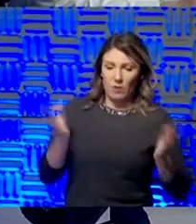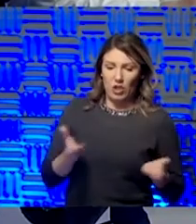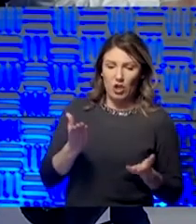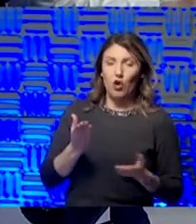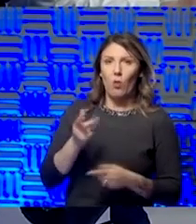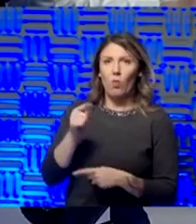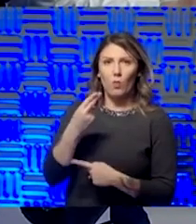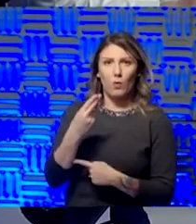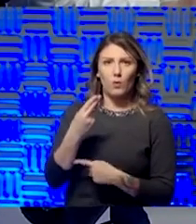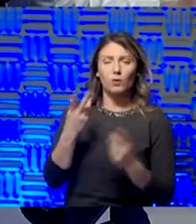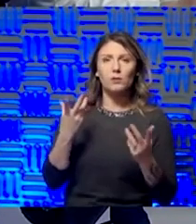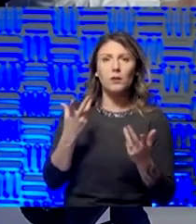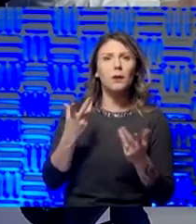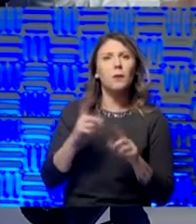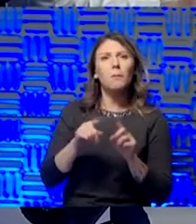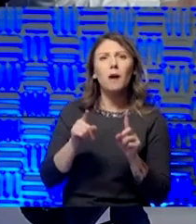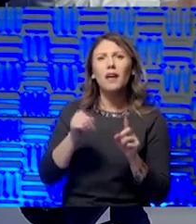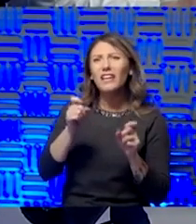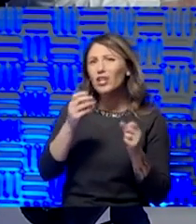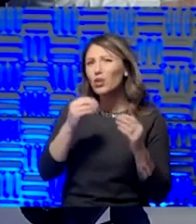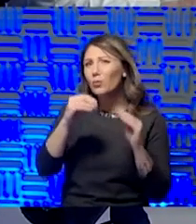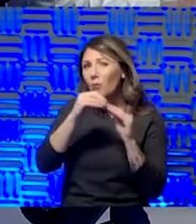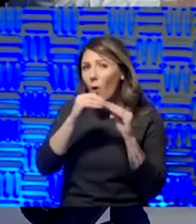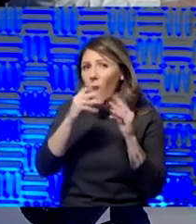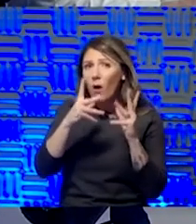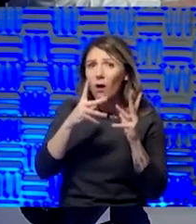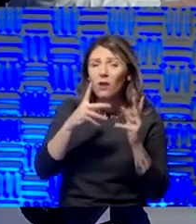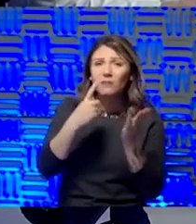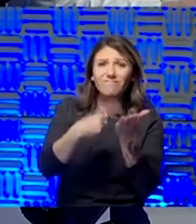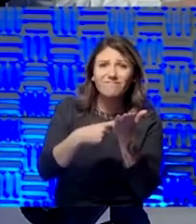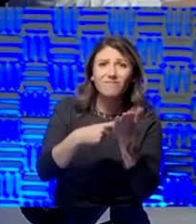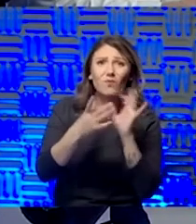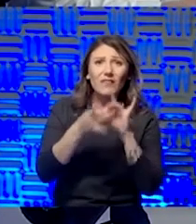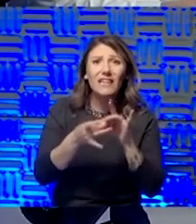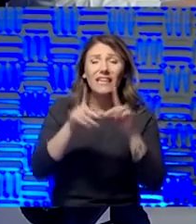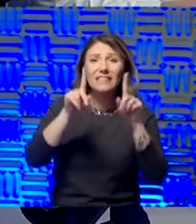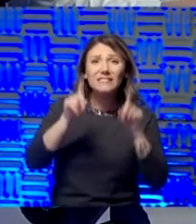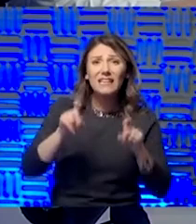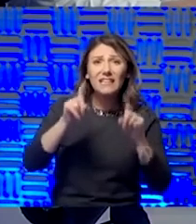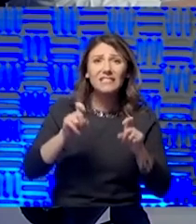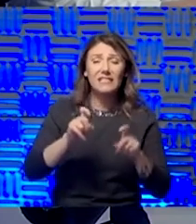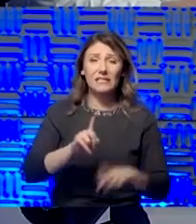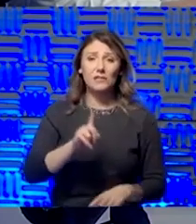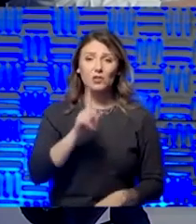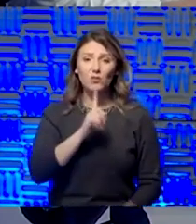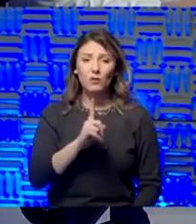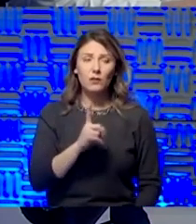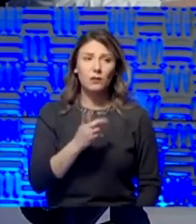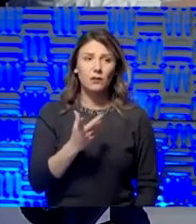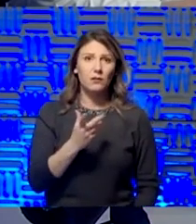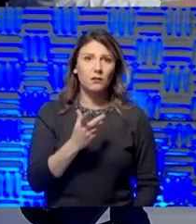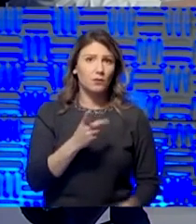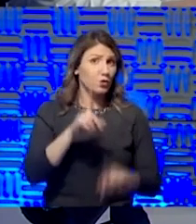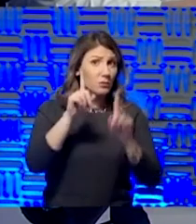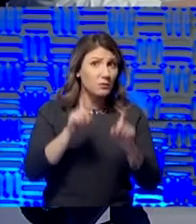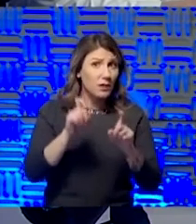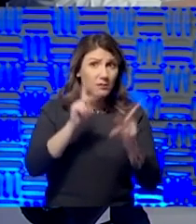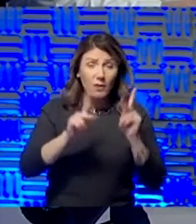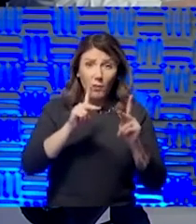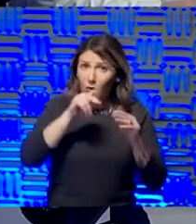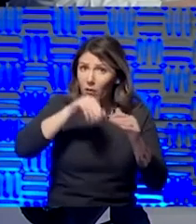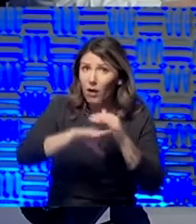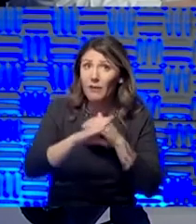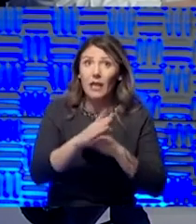but could you all just go a little bit more and talk about the testing? I mean, is it really you just test folks who come in